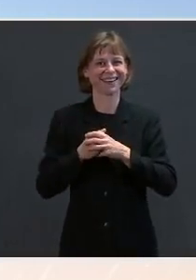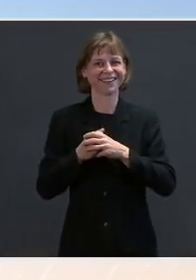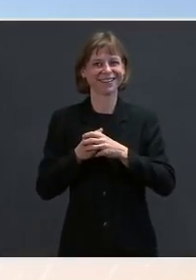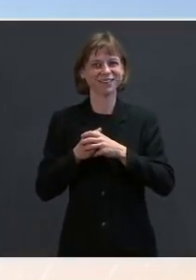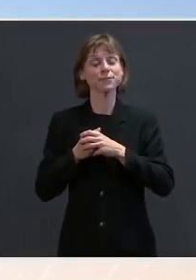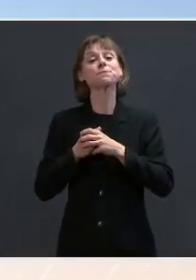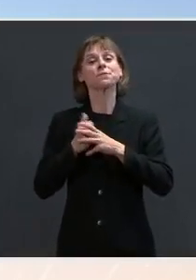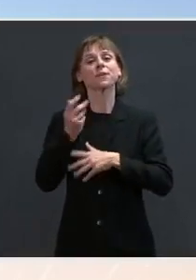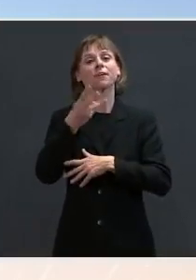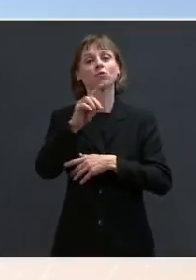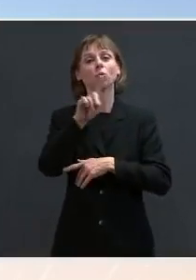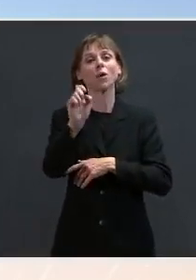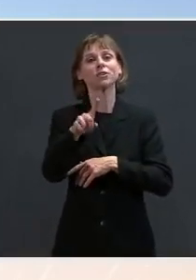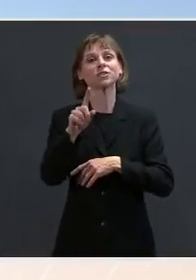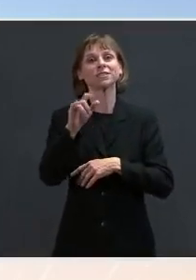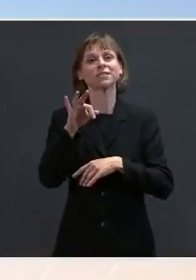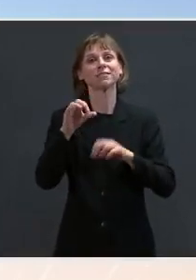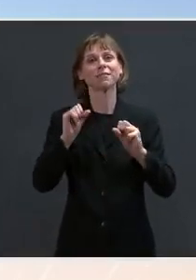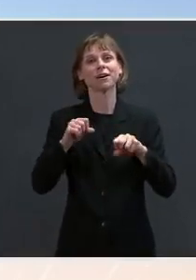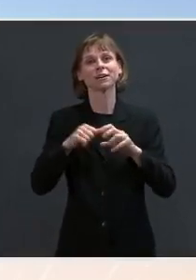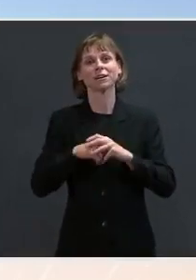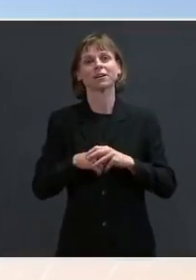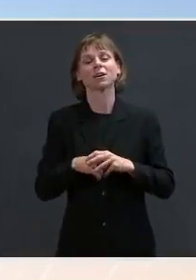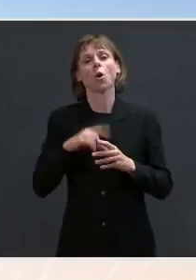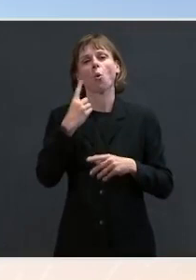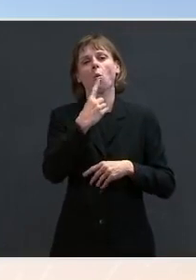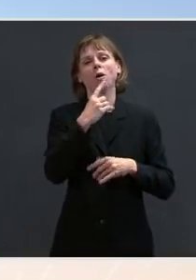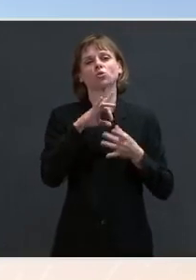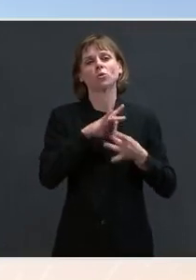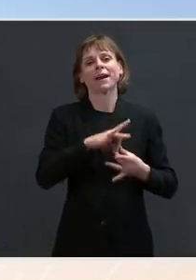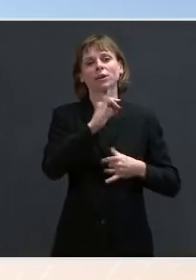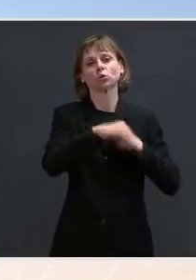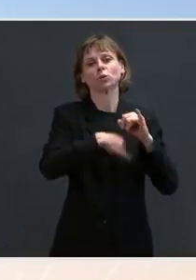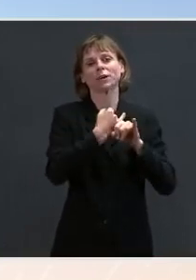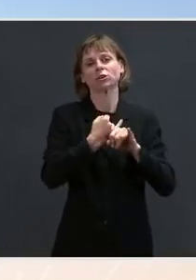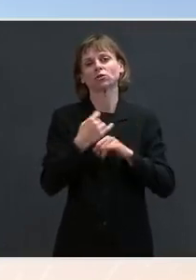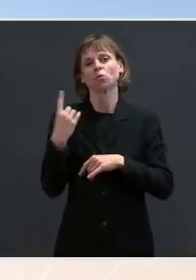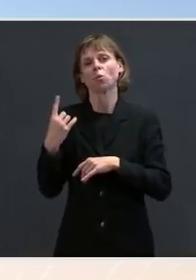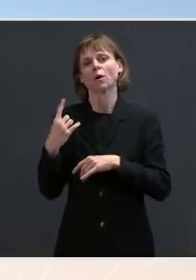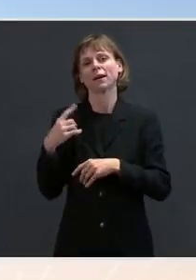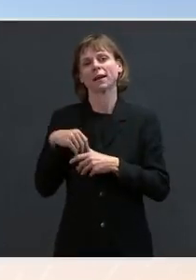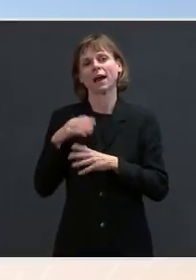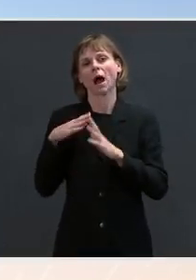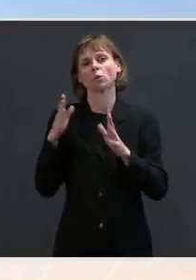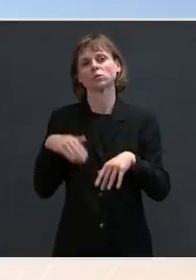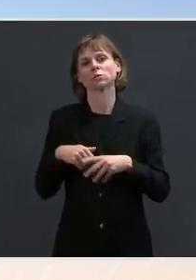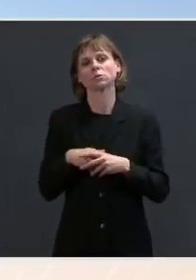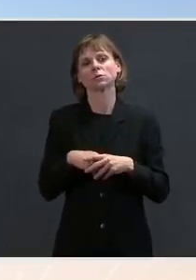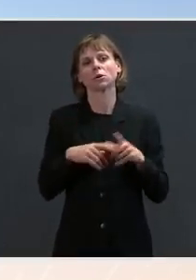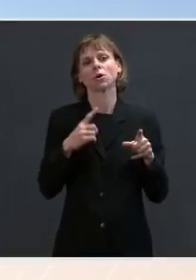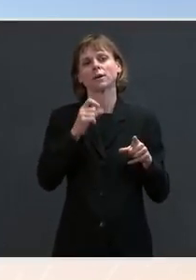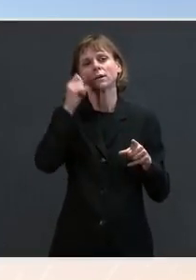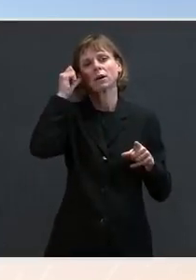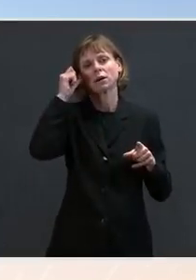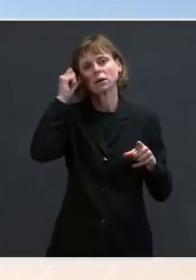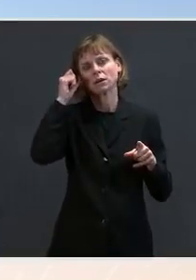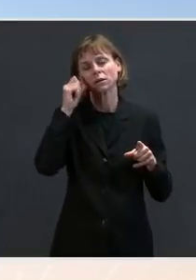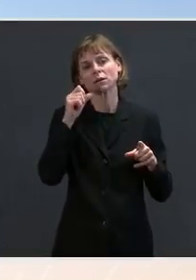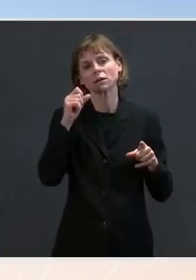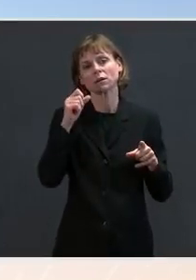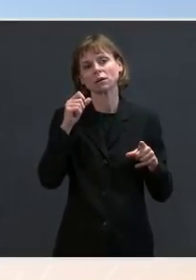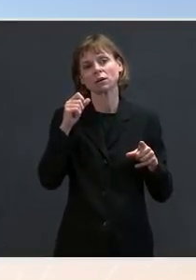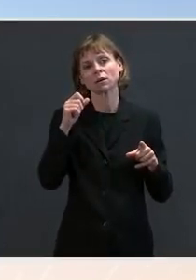Two questions, if I may. One international and one in-house question. International, yesterday, North and South Korea